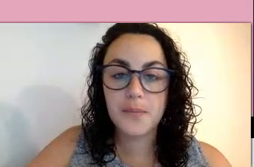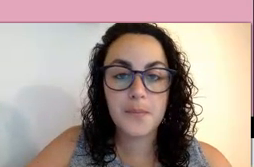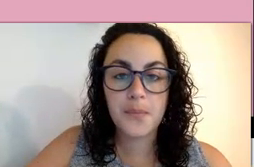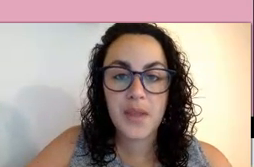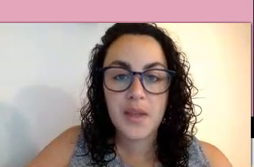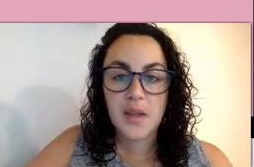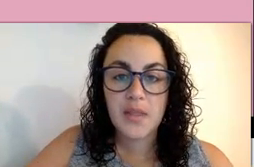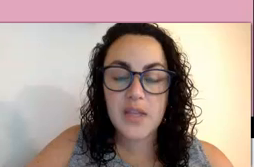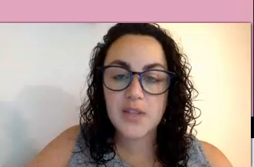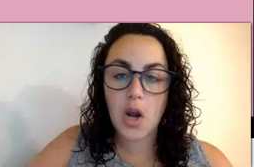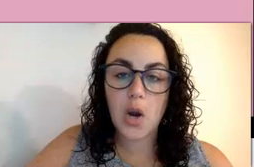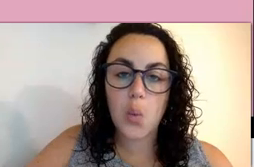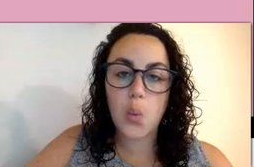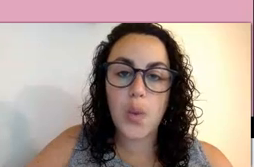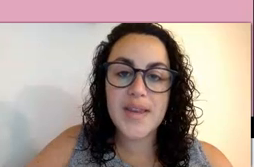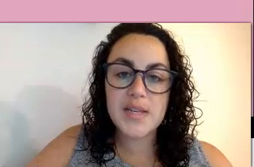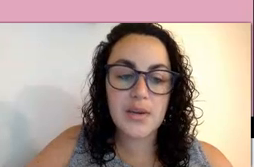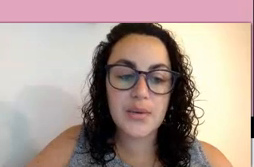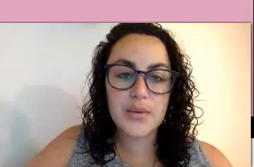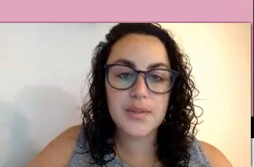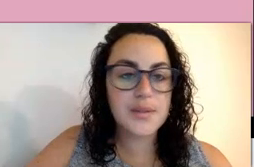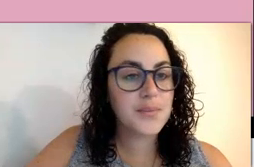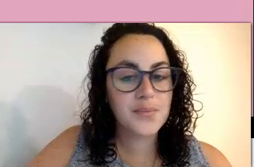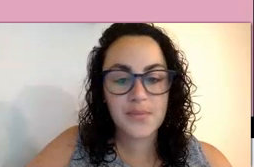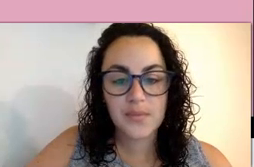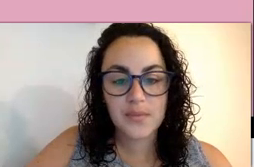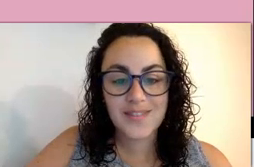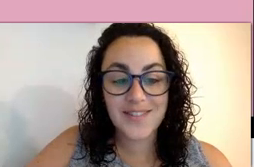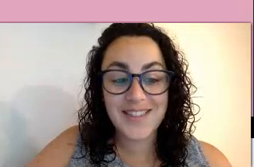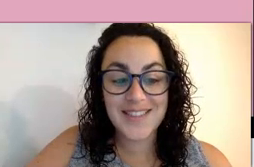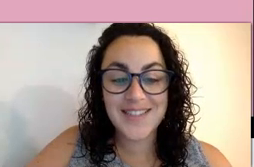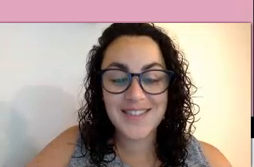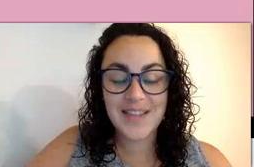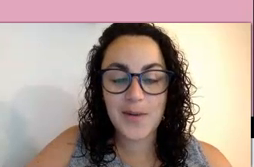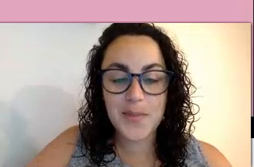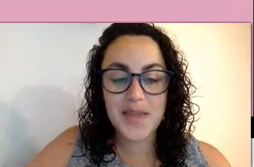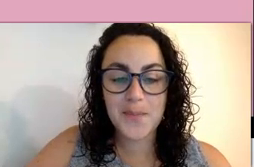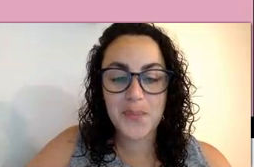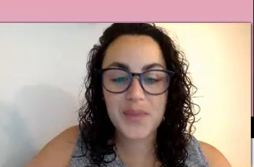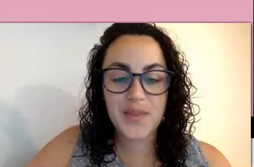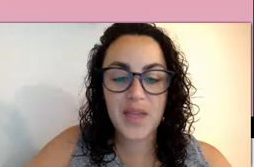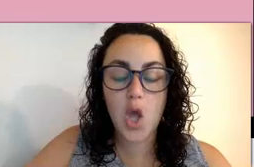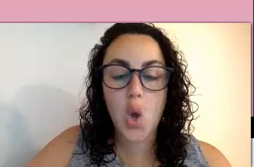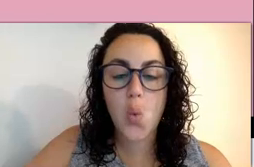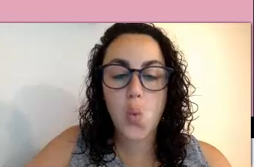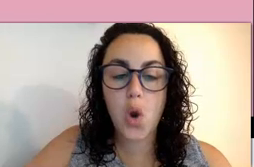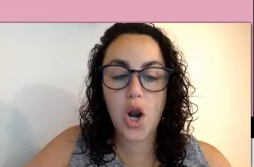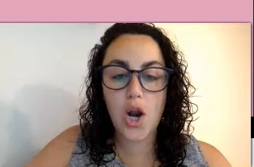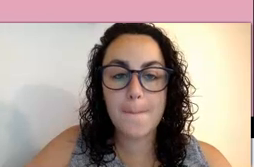water. These are windows. Do you know what this is? You can say it with me. This is